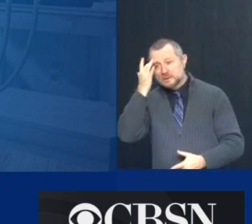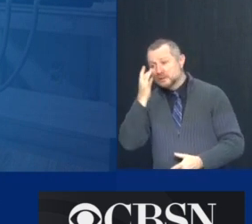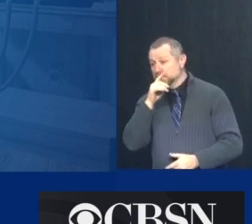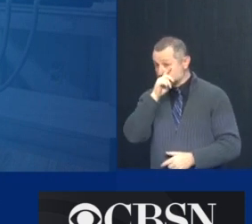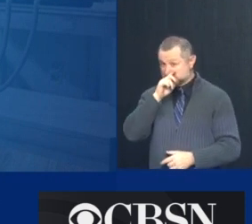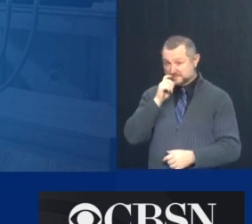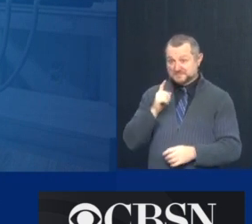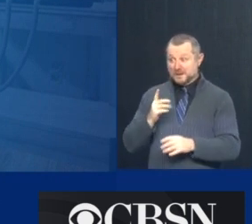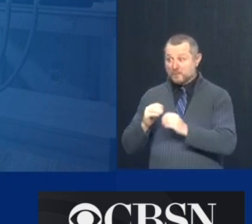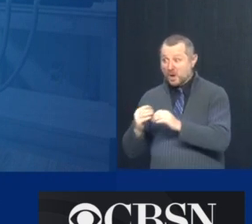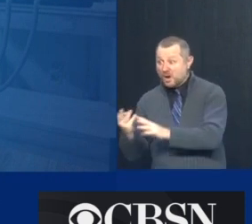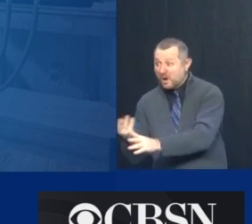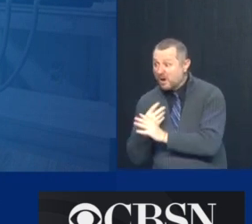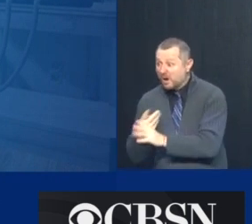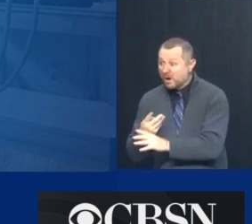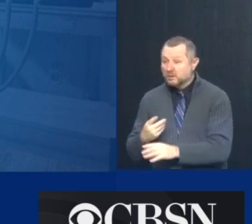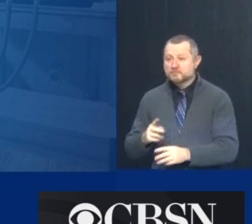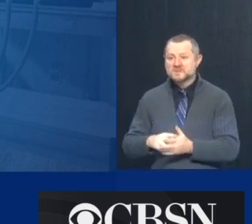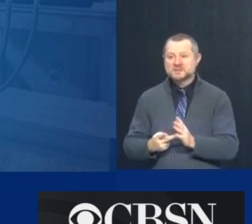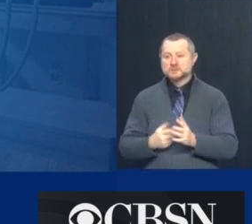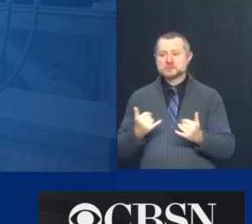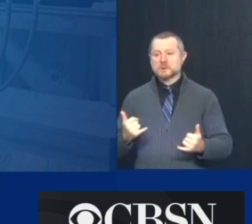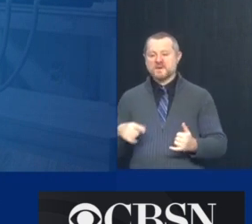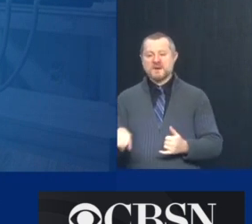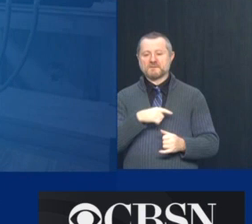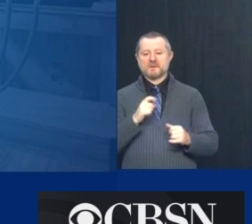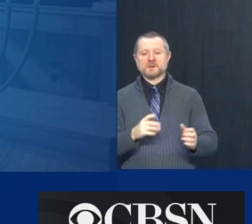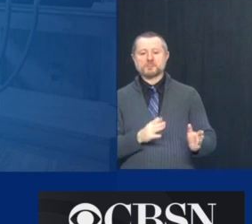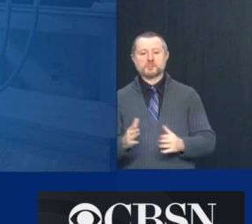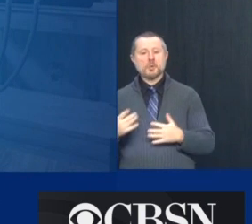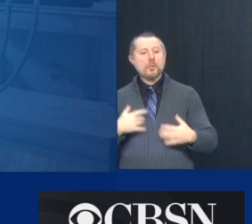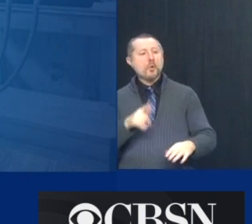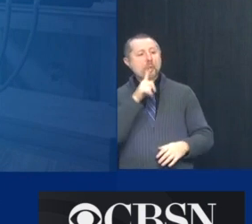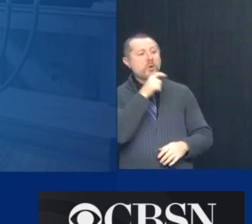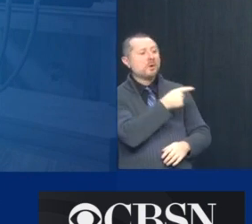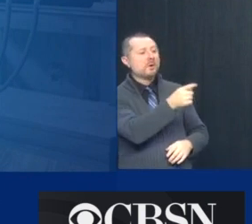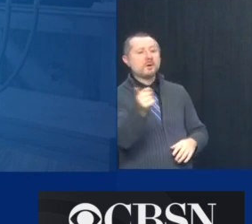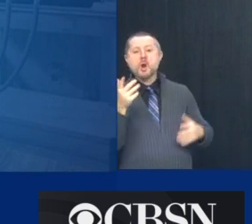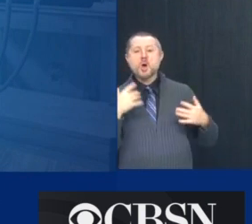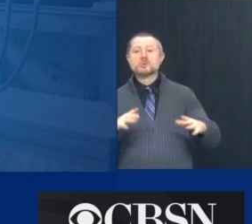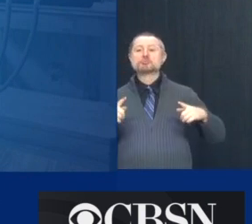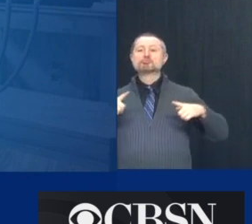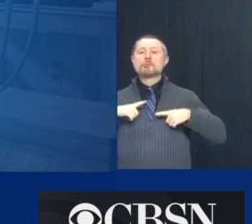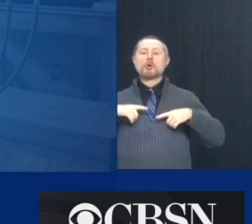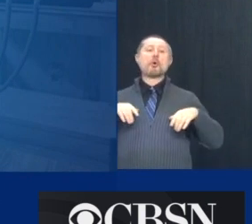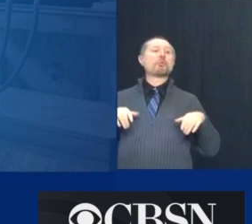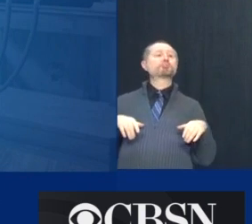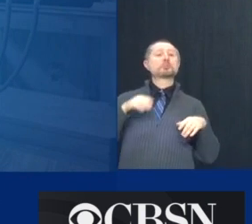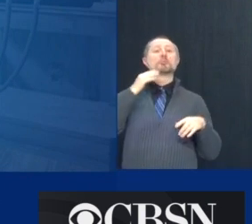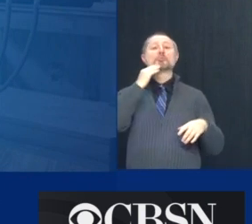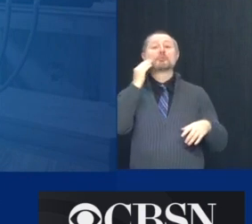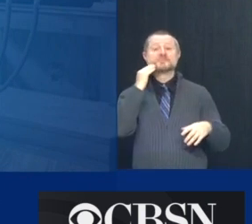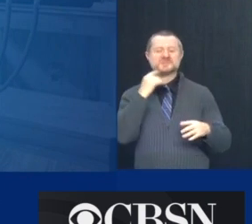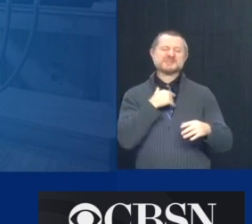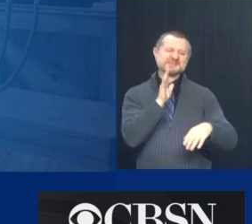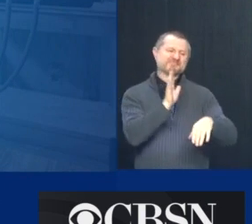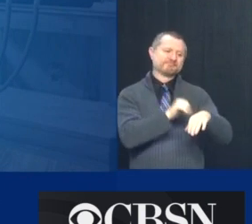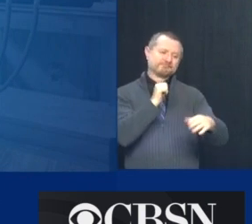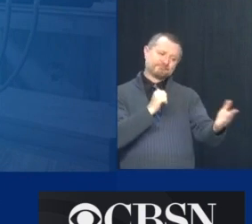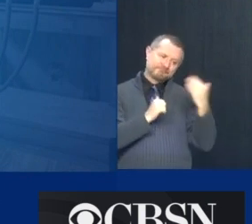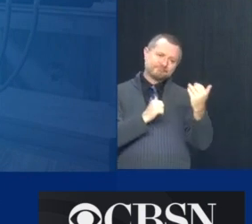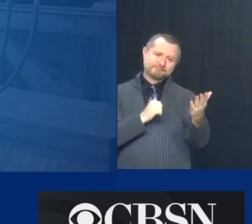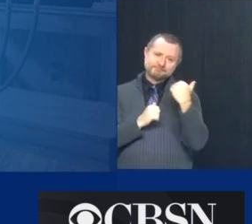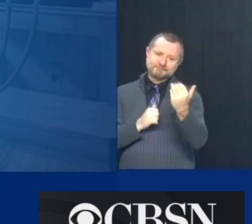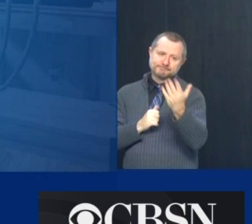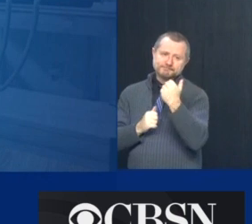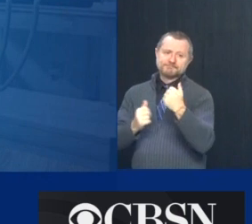Start identifying retired nurses and doctors now. We did this last time, it worked very well. We're going to stop elective